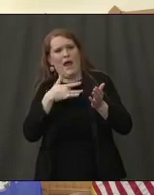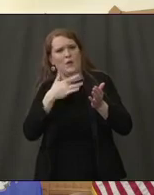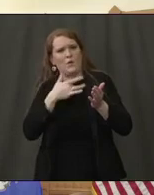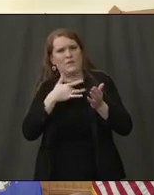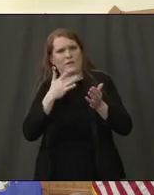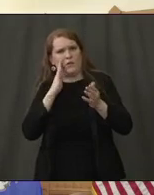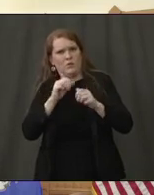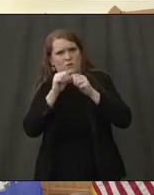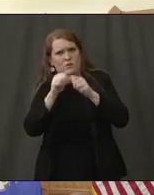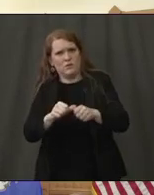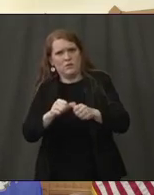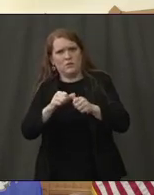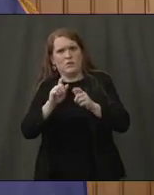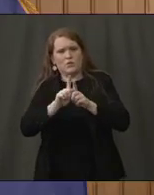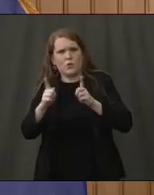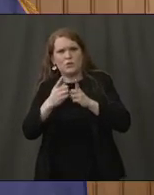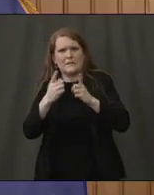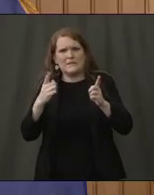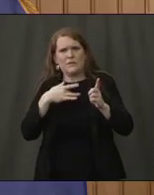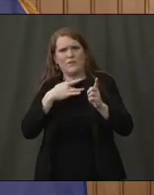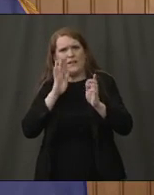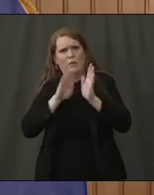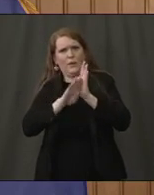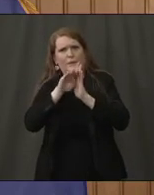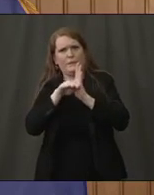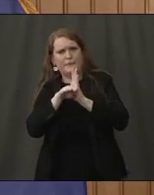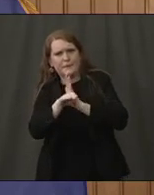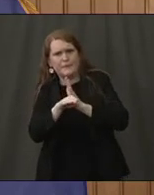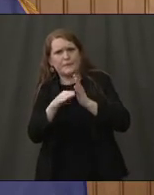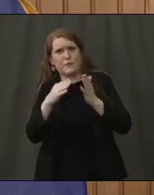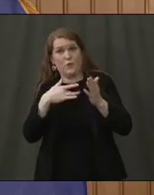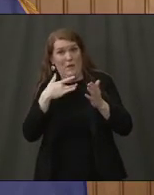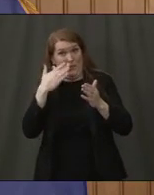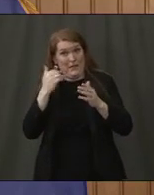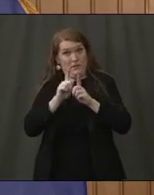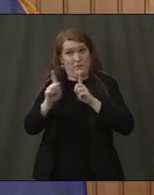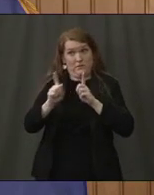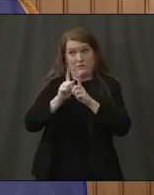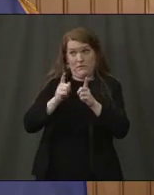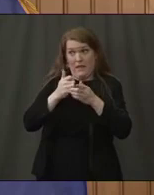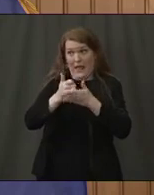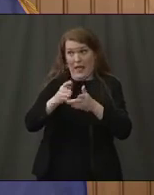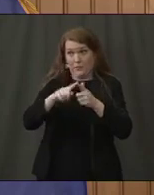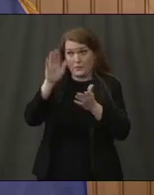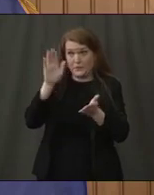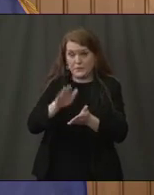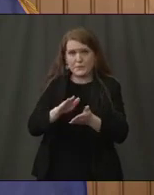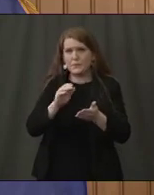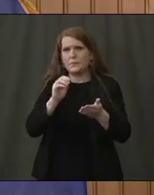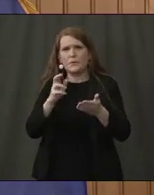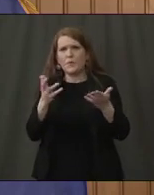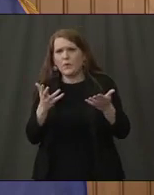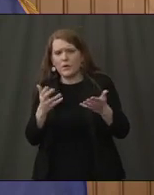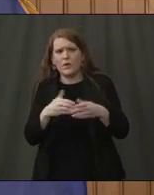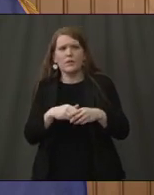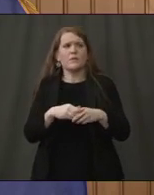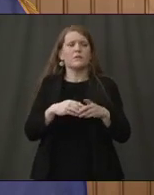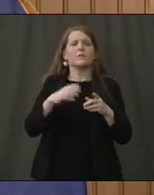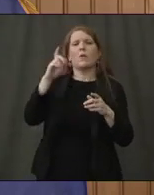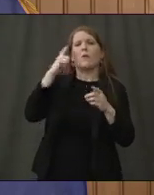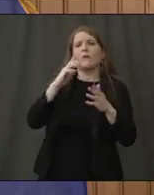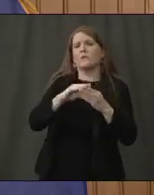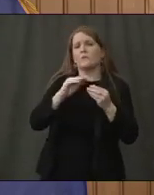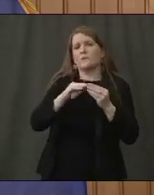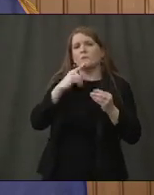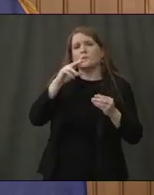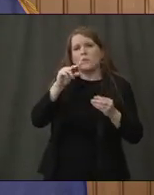out? No, I just think based upon what we've seen as the virus has come upstate through, starting